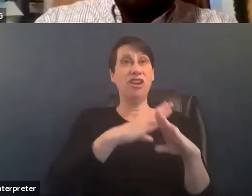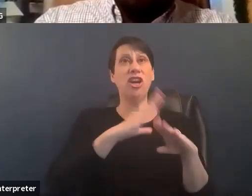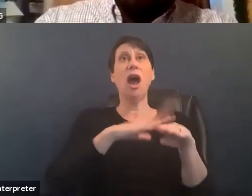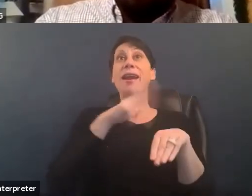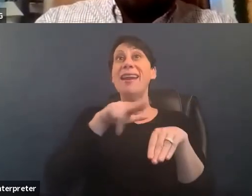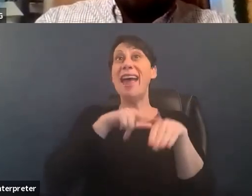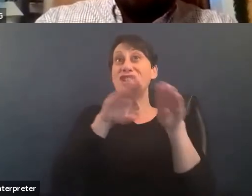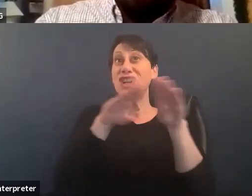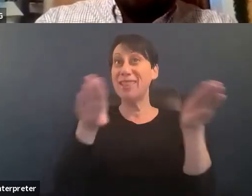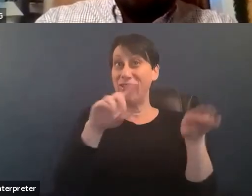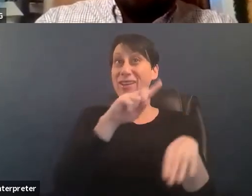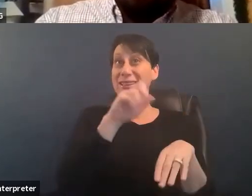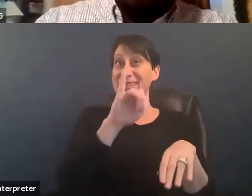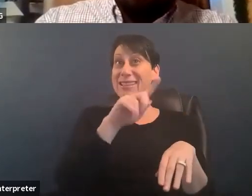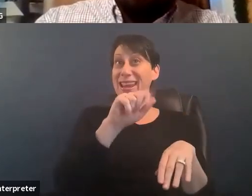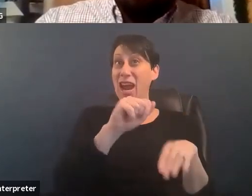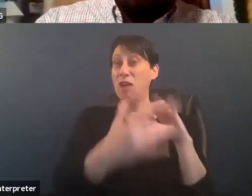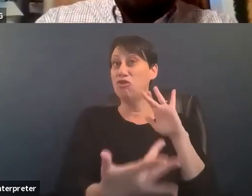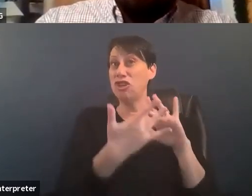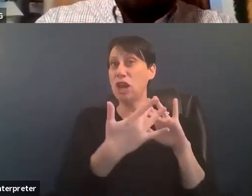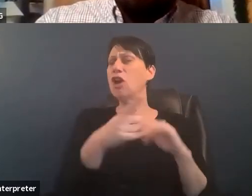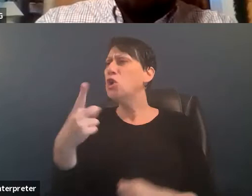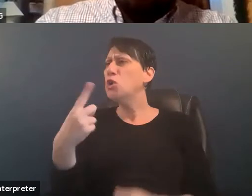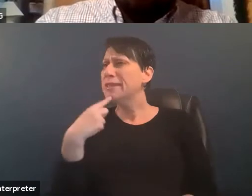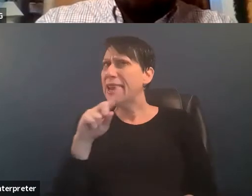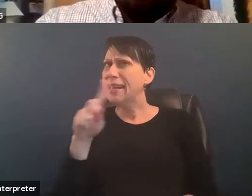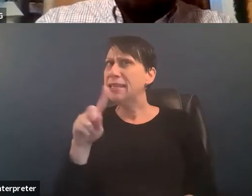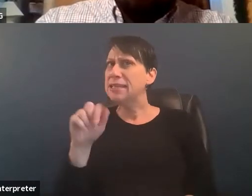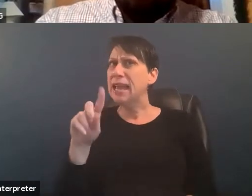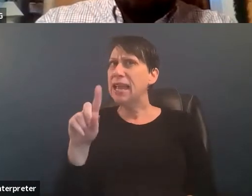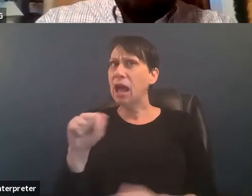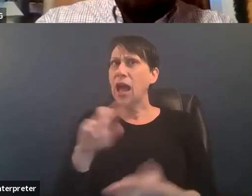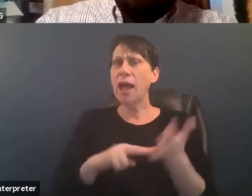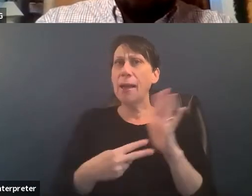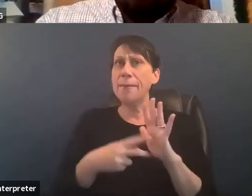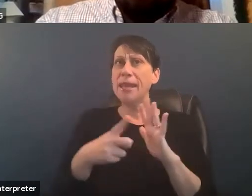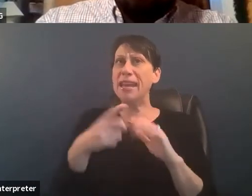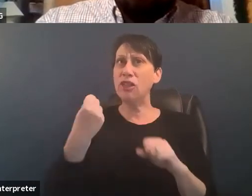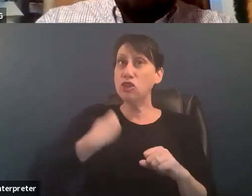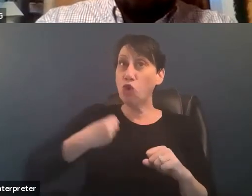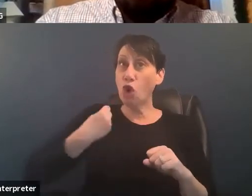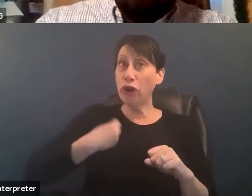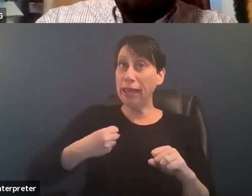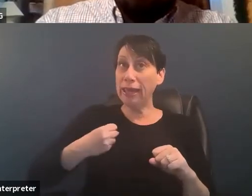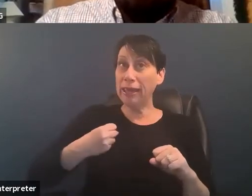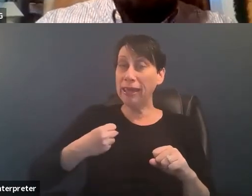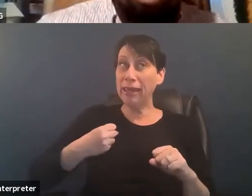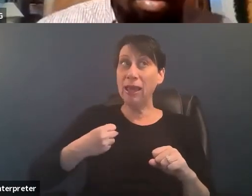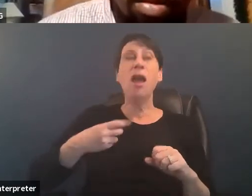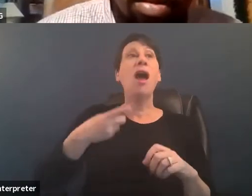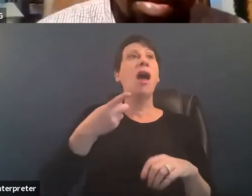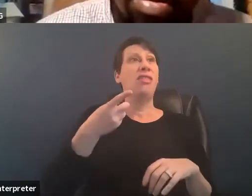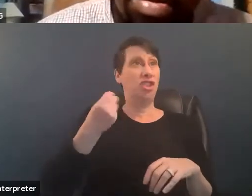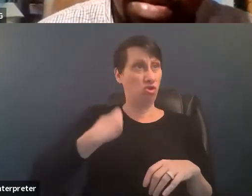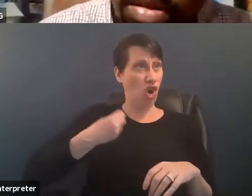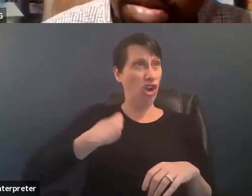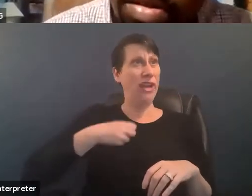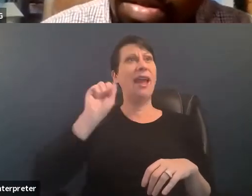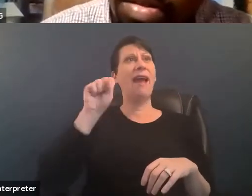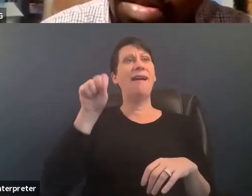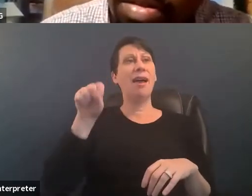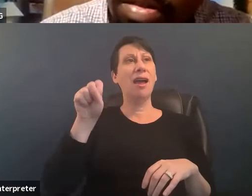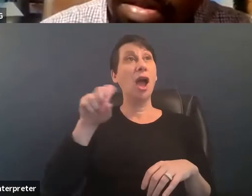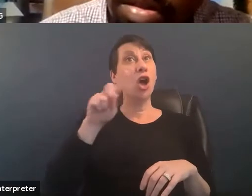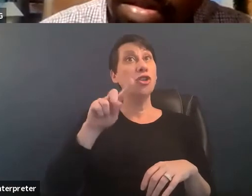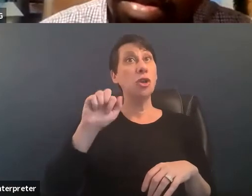That is great. When you say Zeta, Tracy, are you talking about the sorority? Yes, I am. Wow. So that would be Zeta